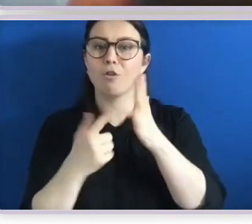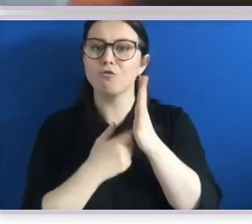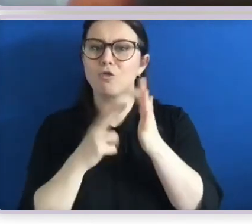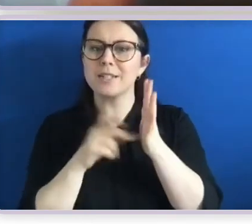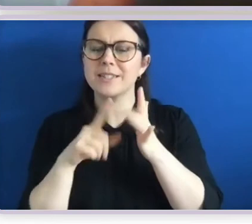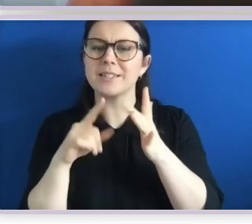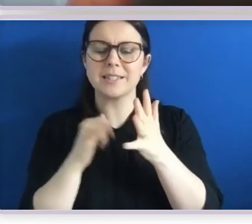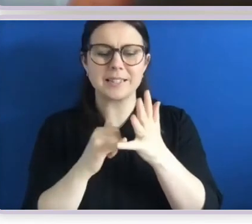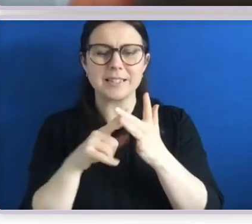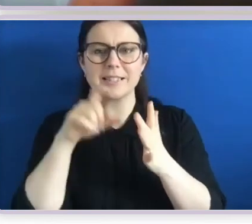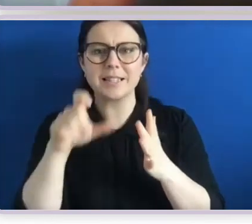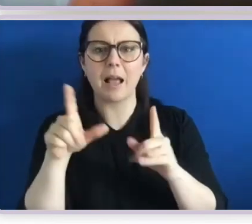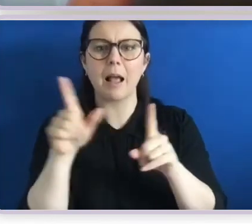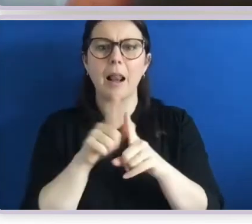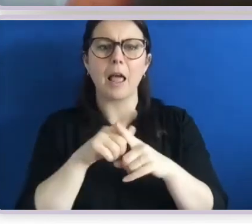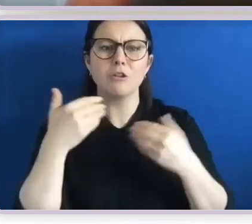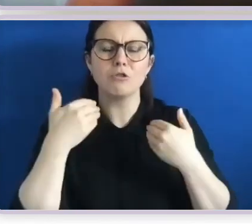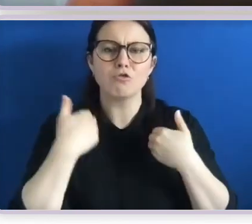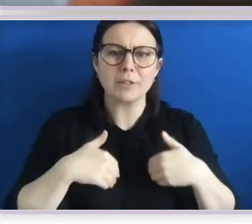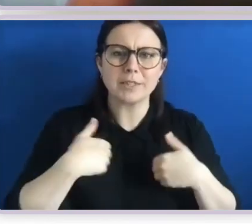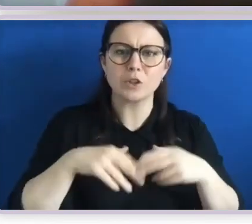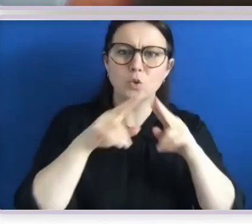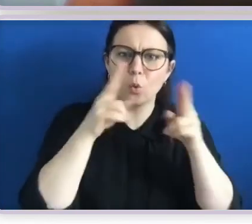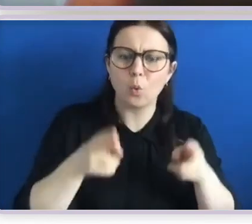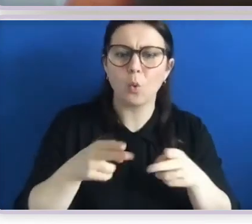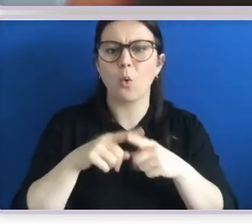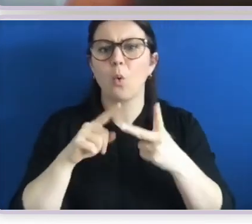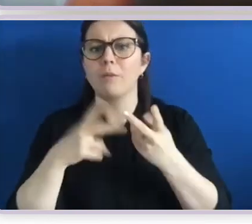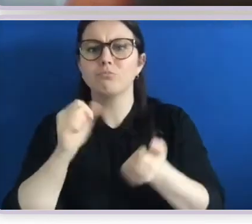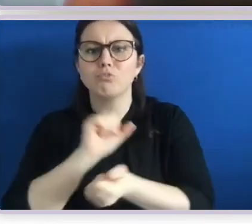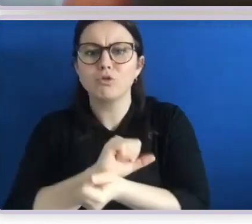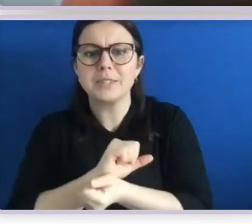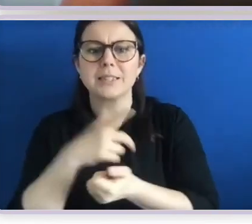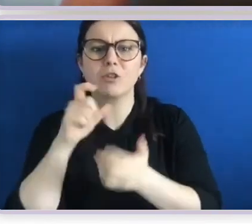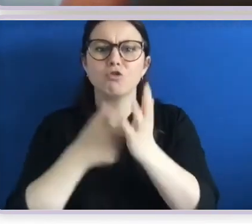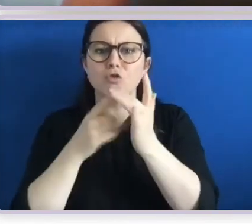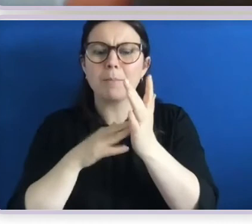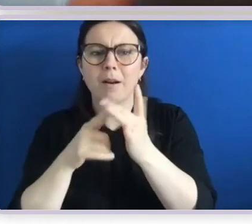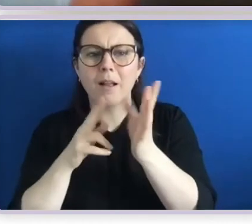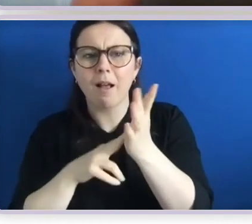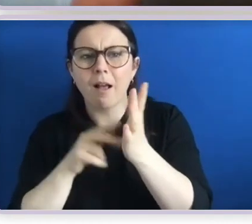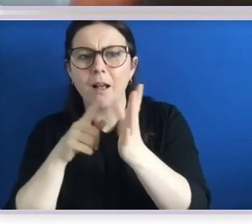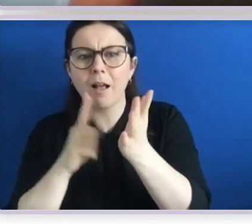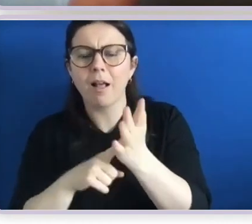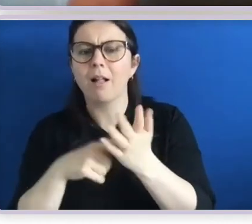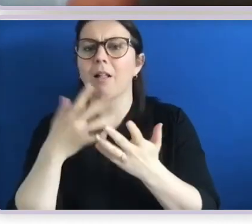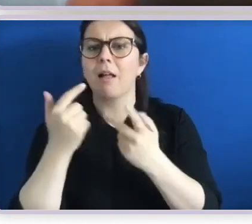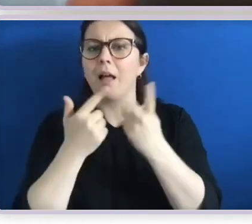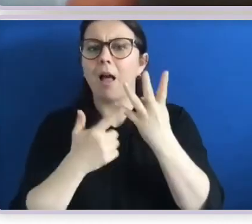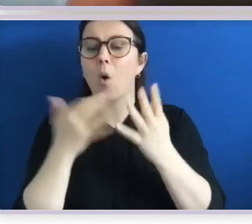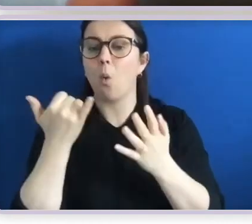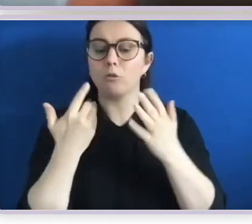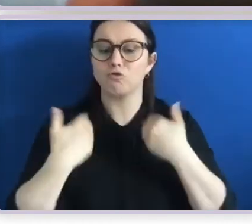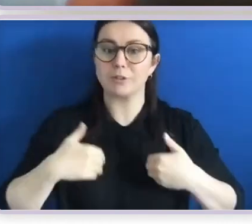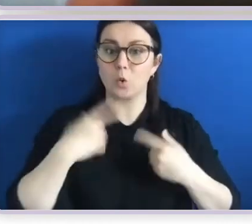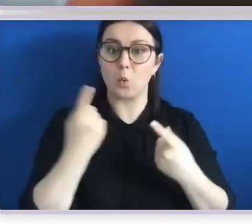justice, residential and non-residential, prisons, people with disabilities being held in custody?